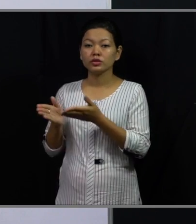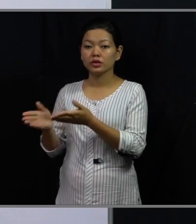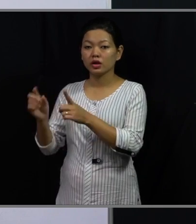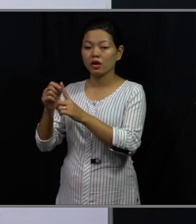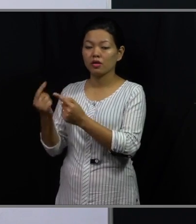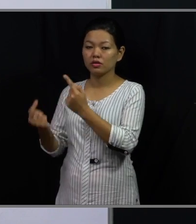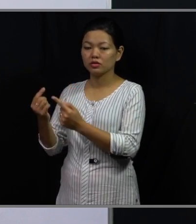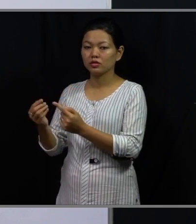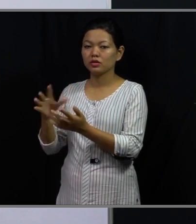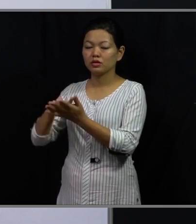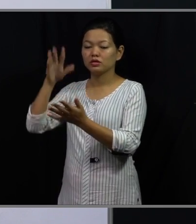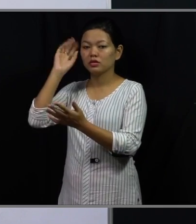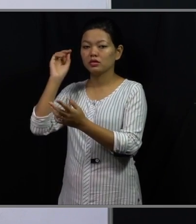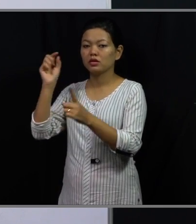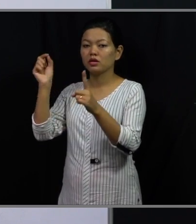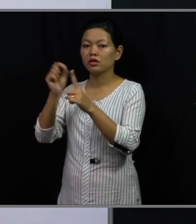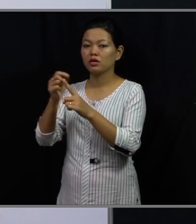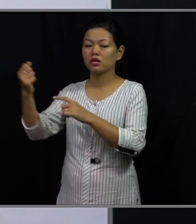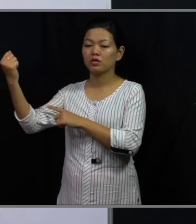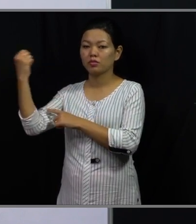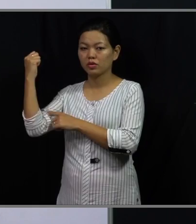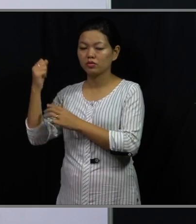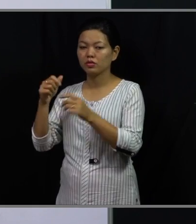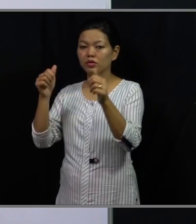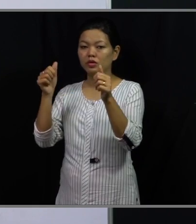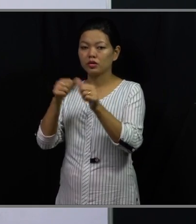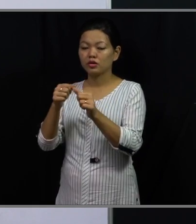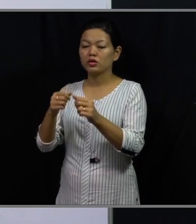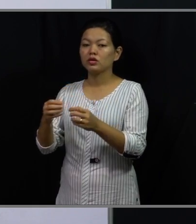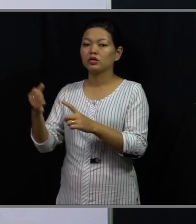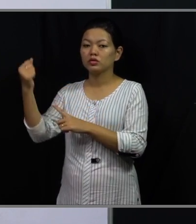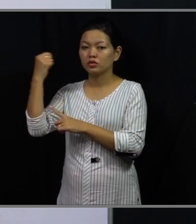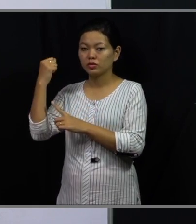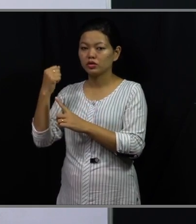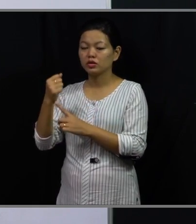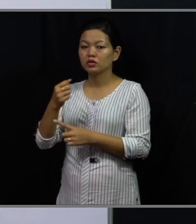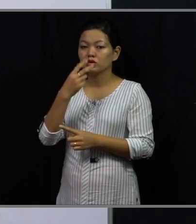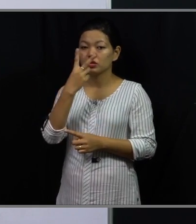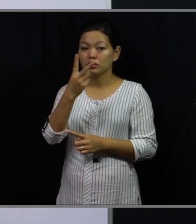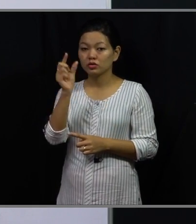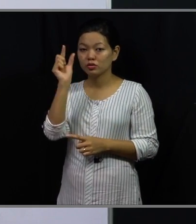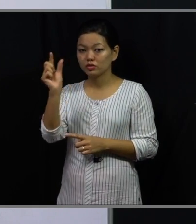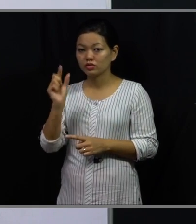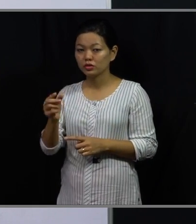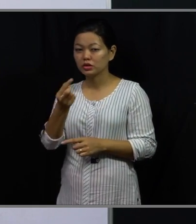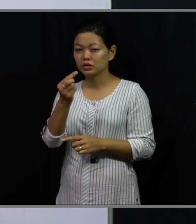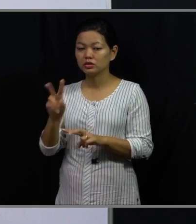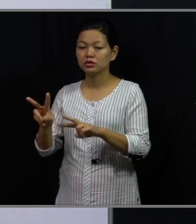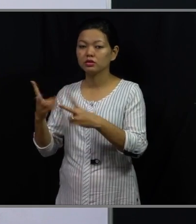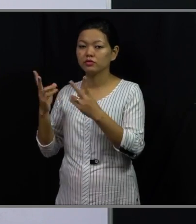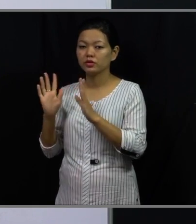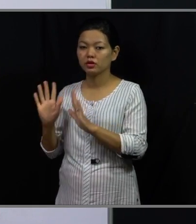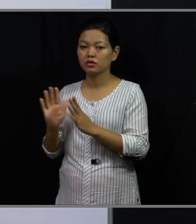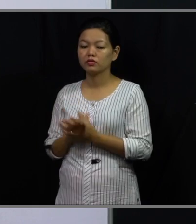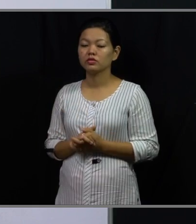authority, etc., right? And there are some differences between these two, okay? Now, the basic difference is that,